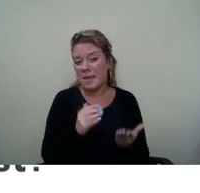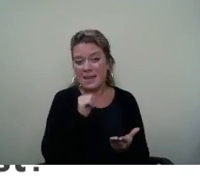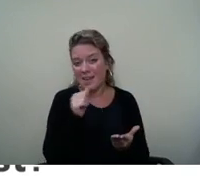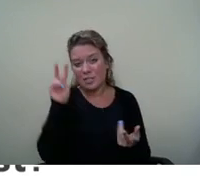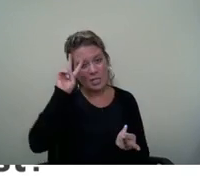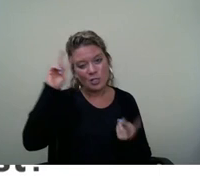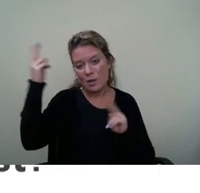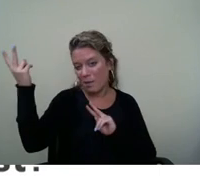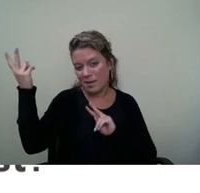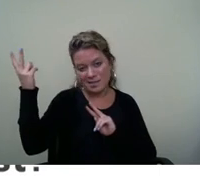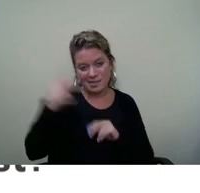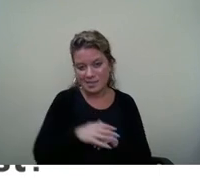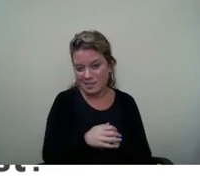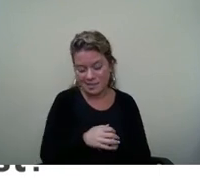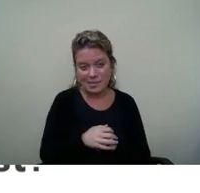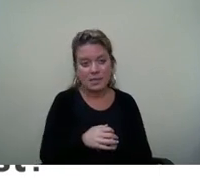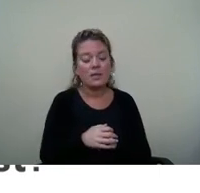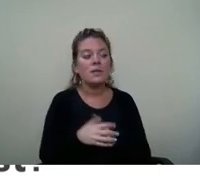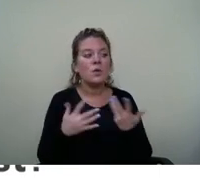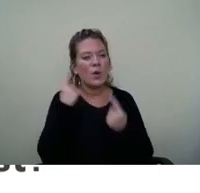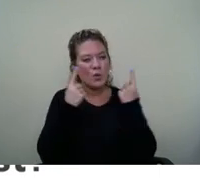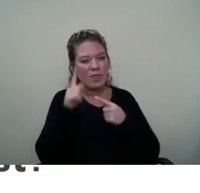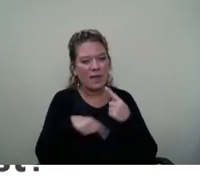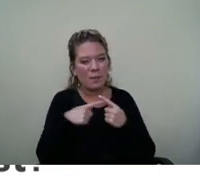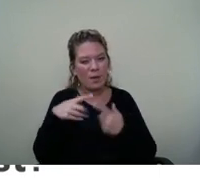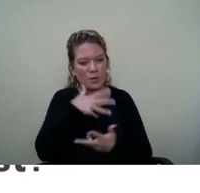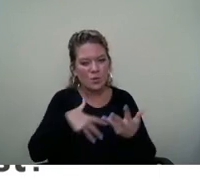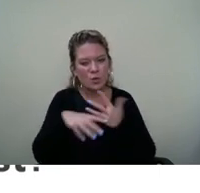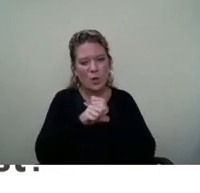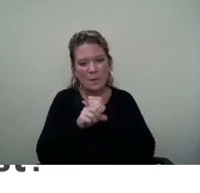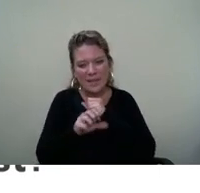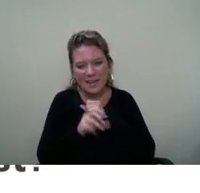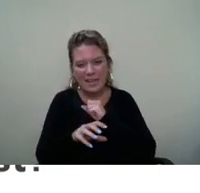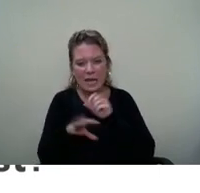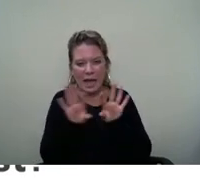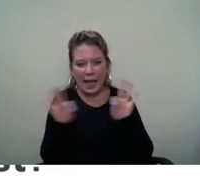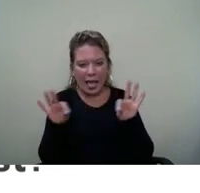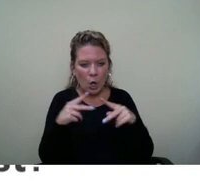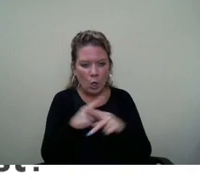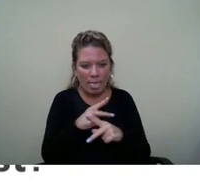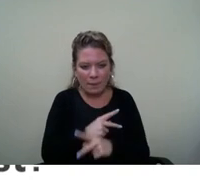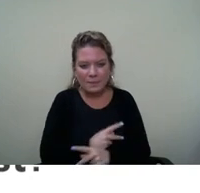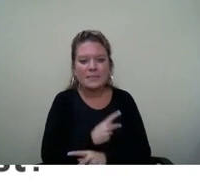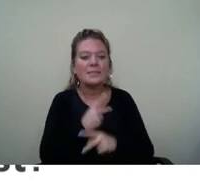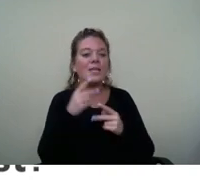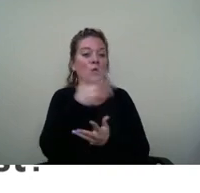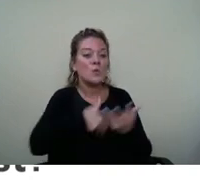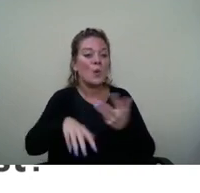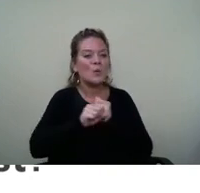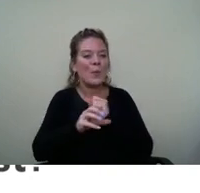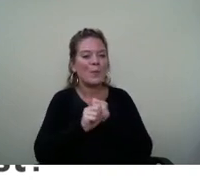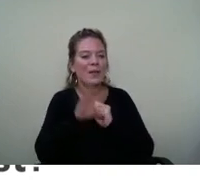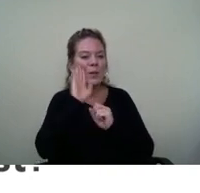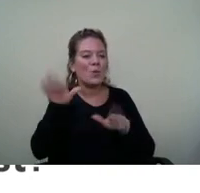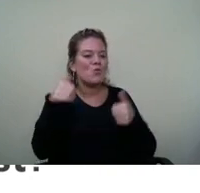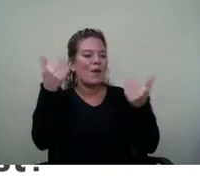their minds, because when we think about social media algorithms, right? Social media will recommend things